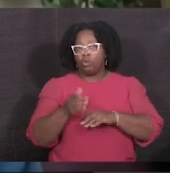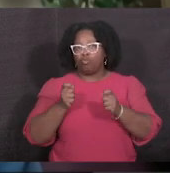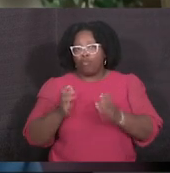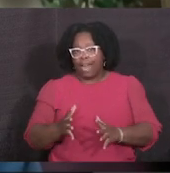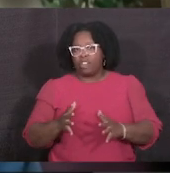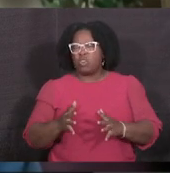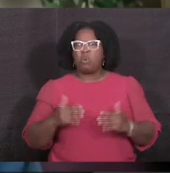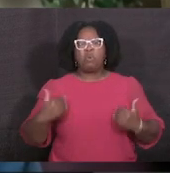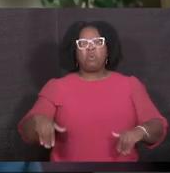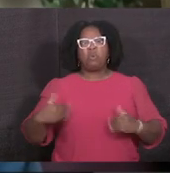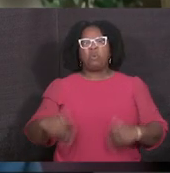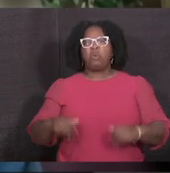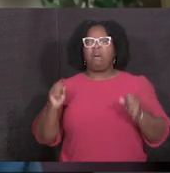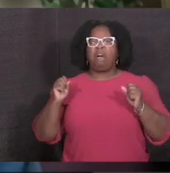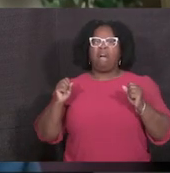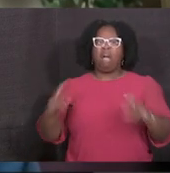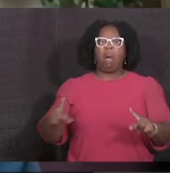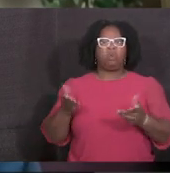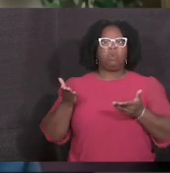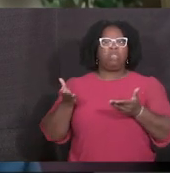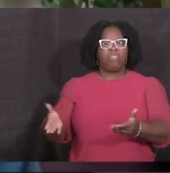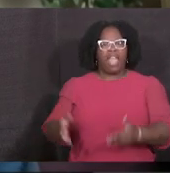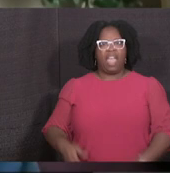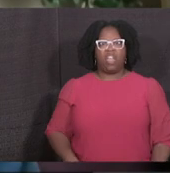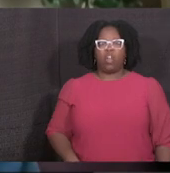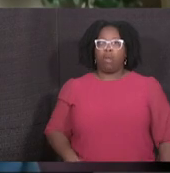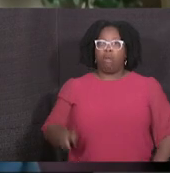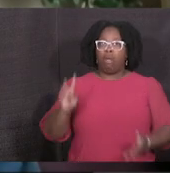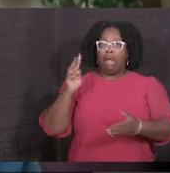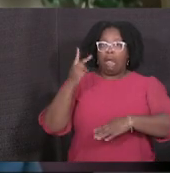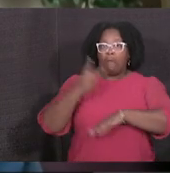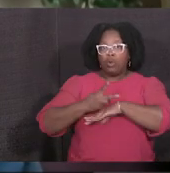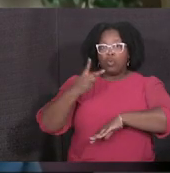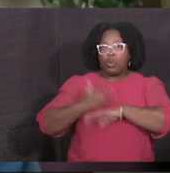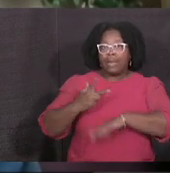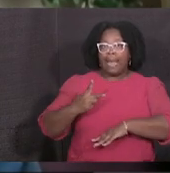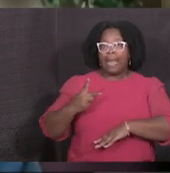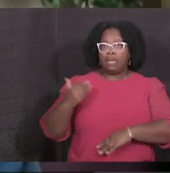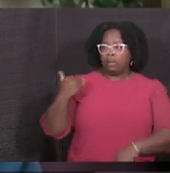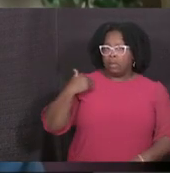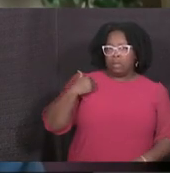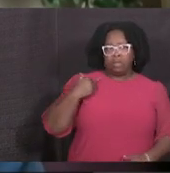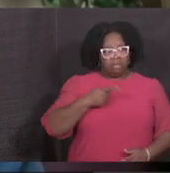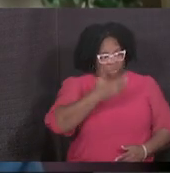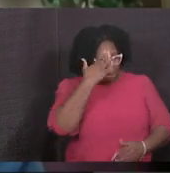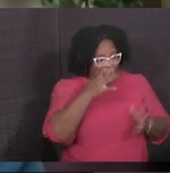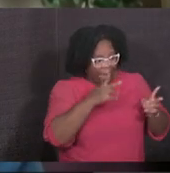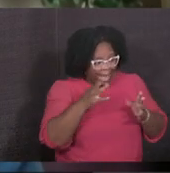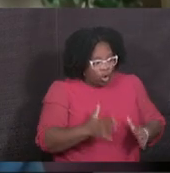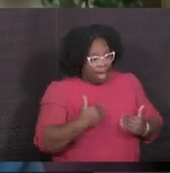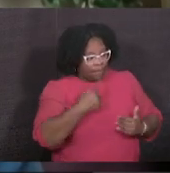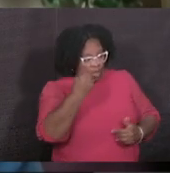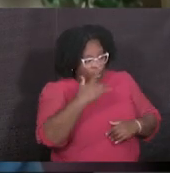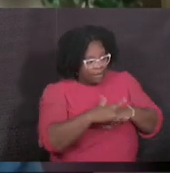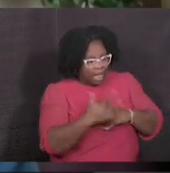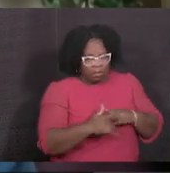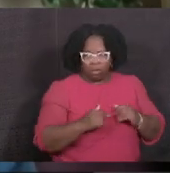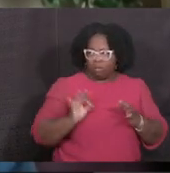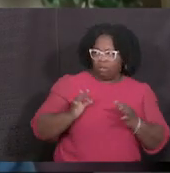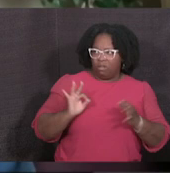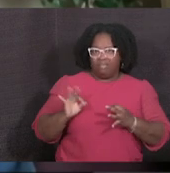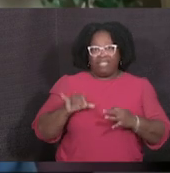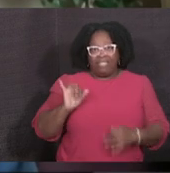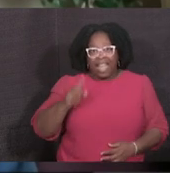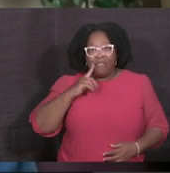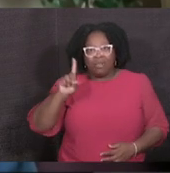so much opportunity. I get asked every 2 or 3 days, hey, you know, any editors, is there anybody available? And this is just the doc space, let